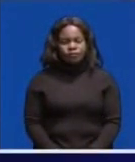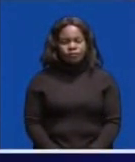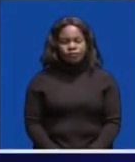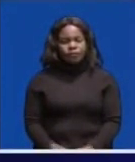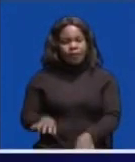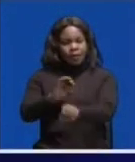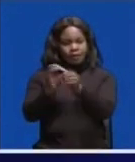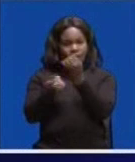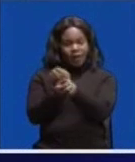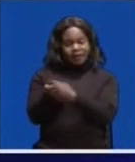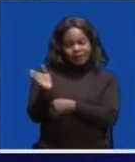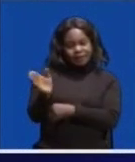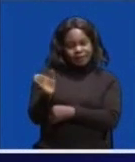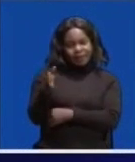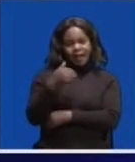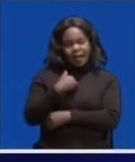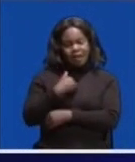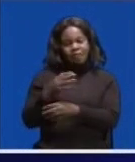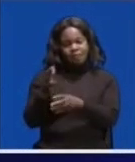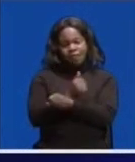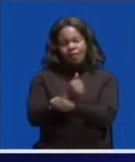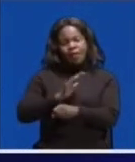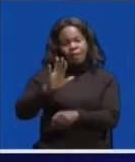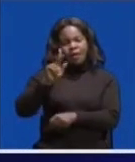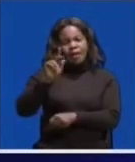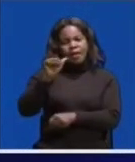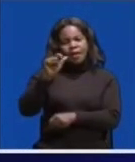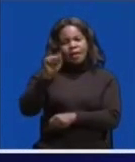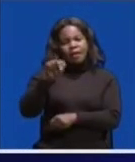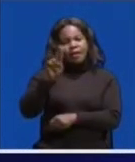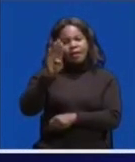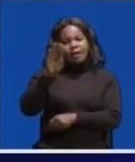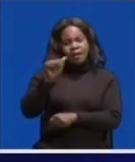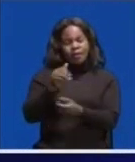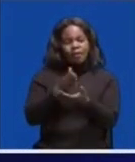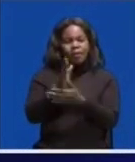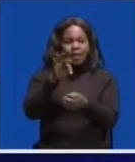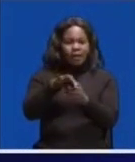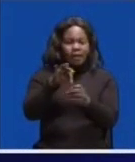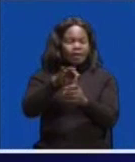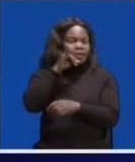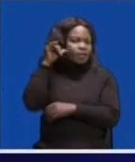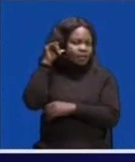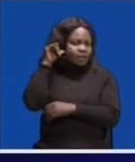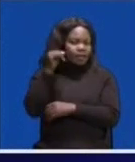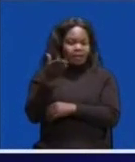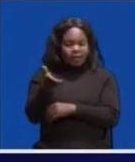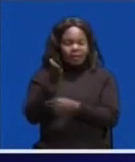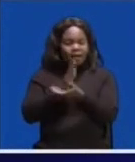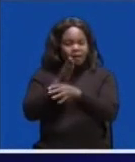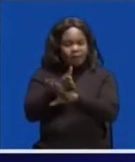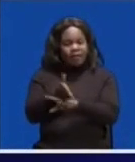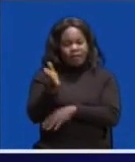The opposition UPND has retained the Katuba parliamentary seat in a by-election held yesterday. This was